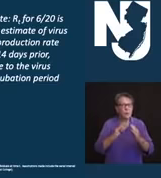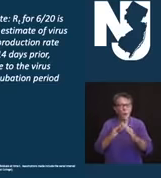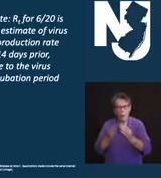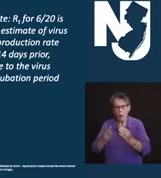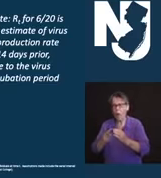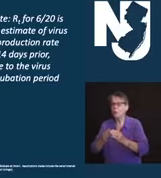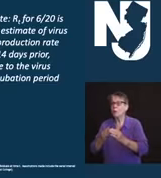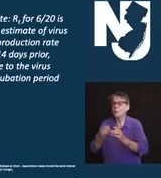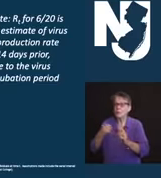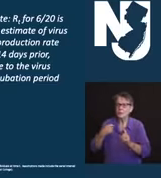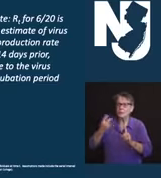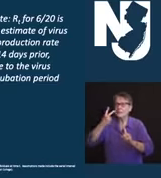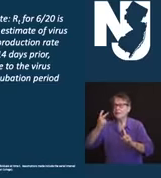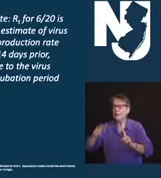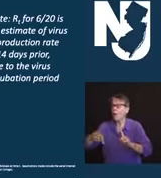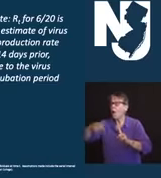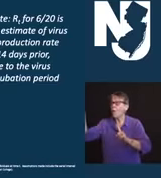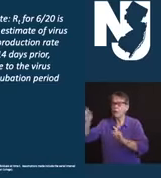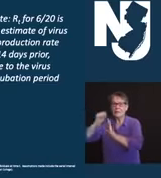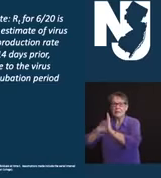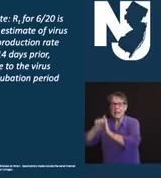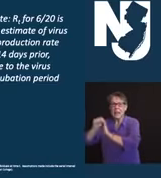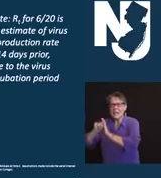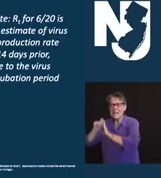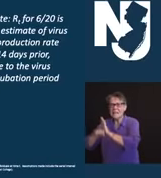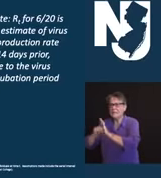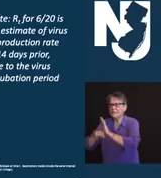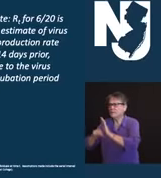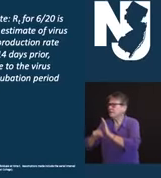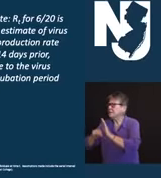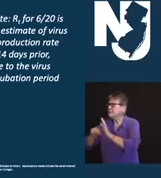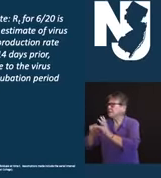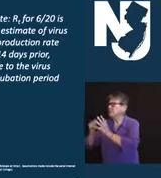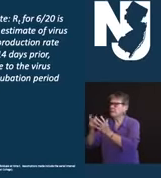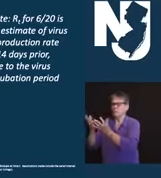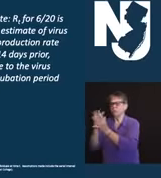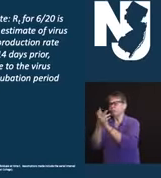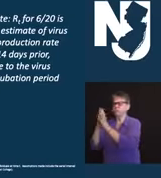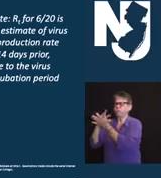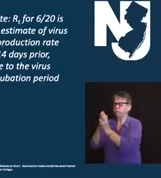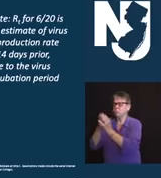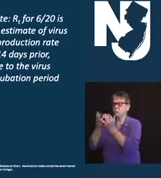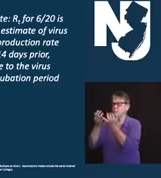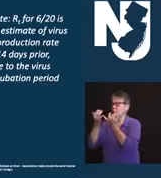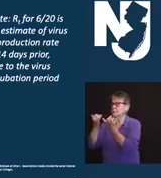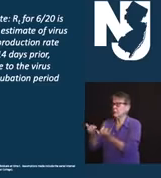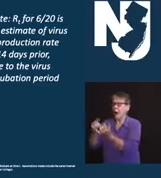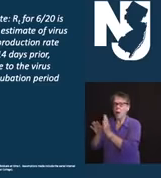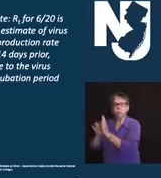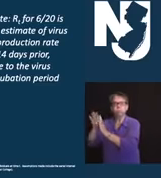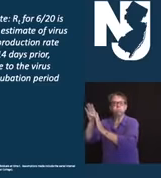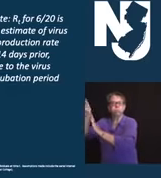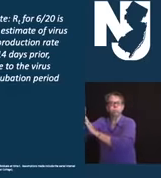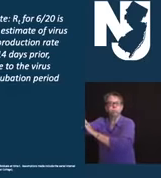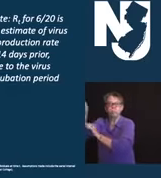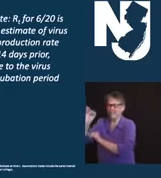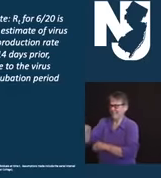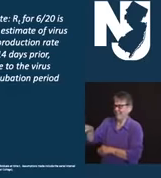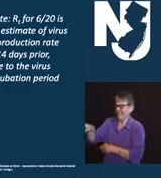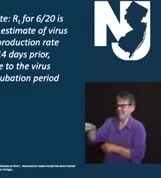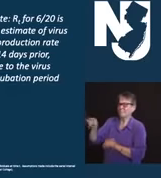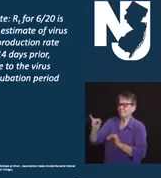they're going back through hell. We just don't want to do that. We won't allow ourselves to do that, and we'll take the steps as necessary to make